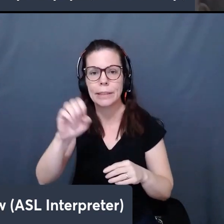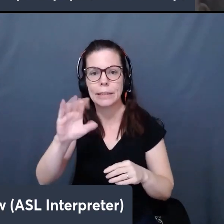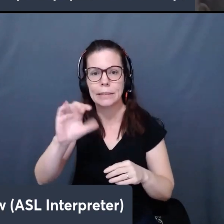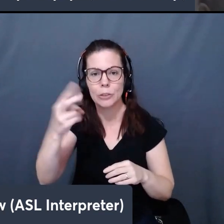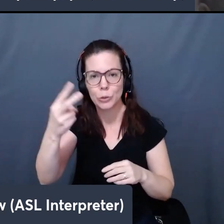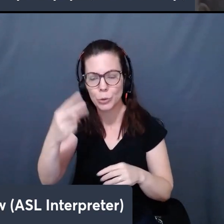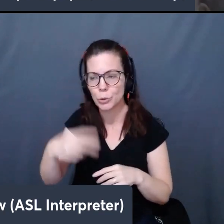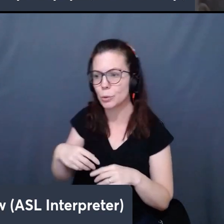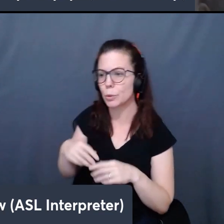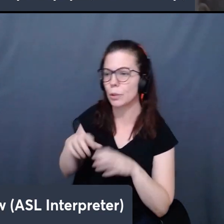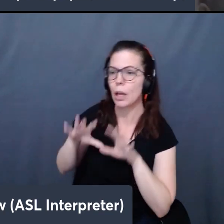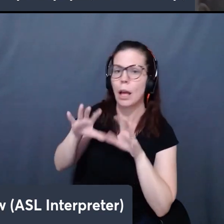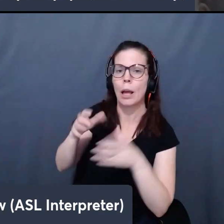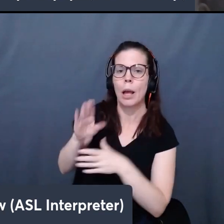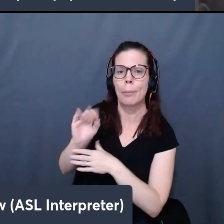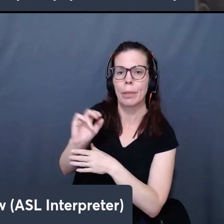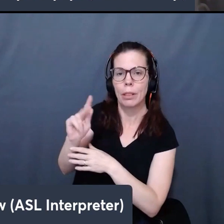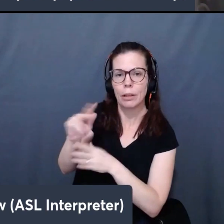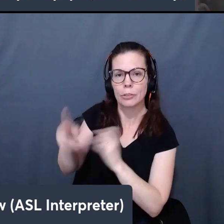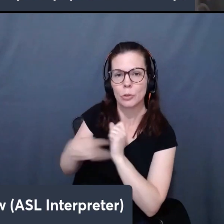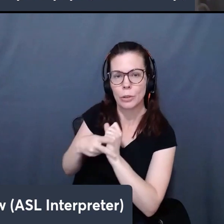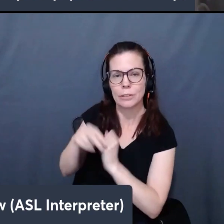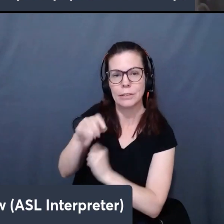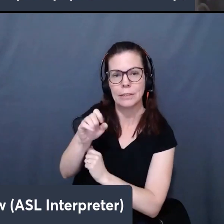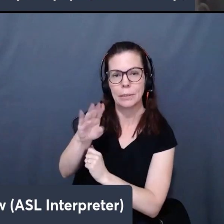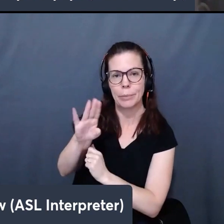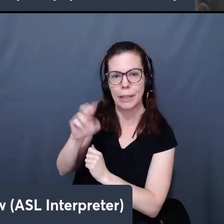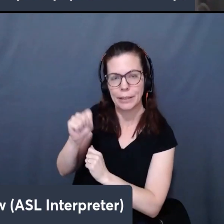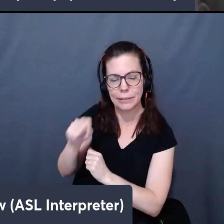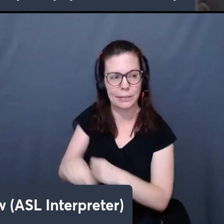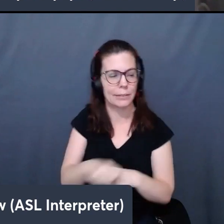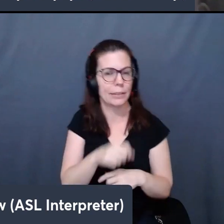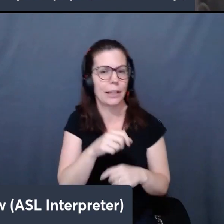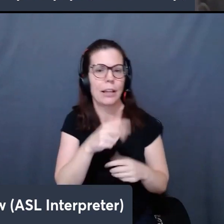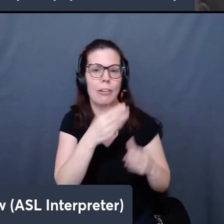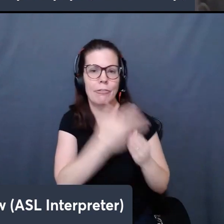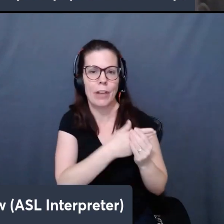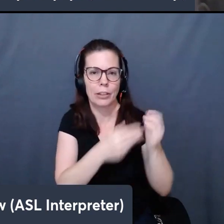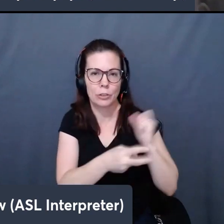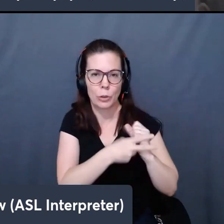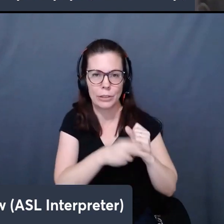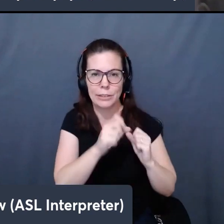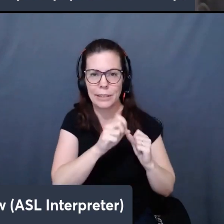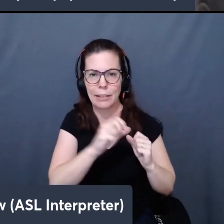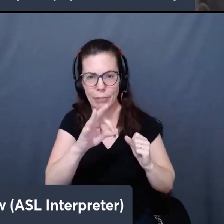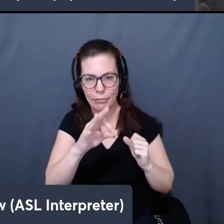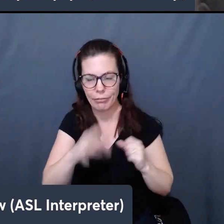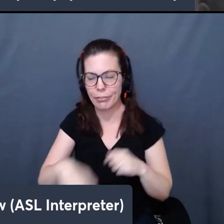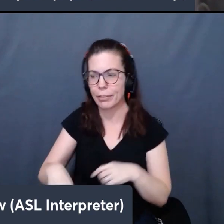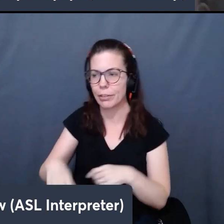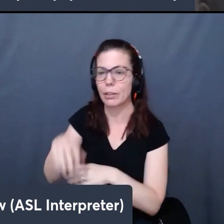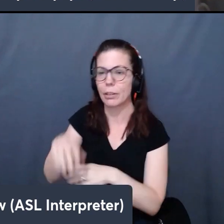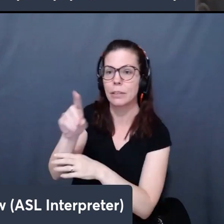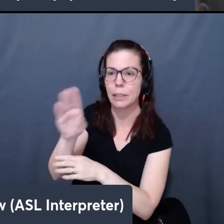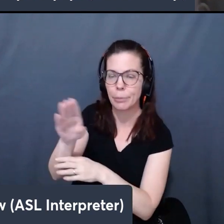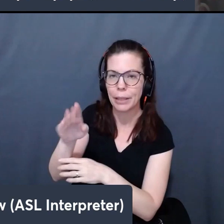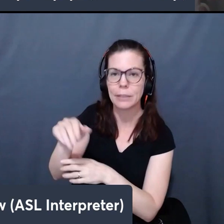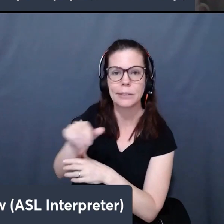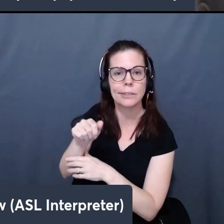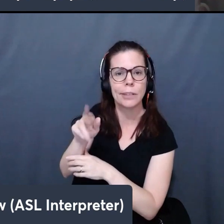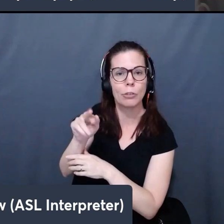you will be using EBS. For file storage, you will be using EFS. For databases, you might be using Aurora